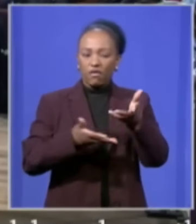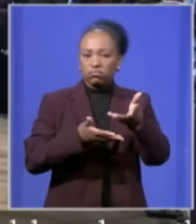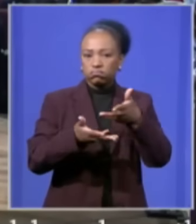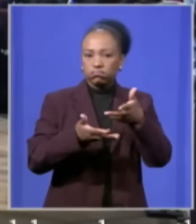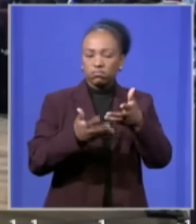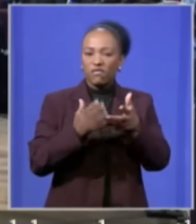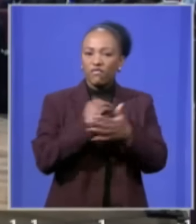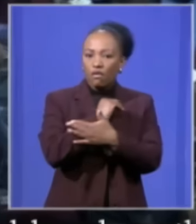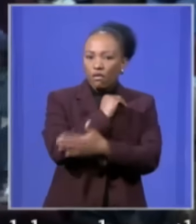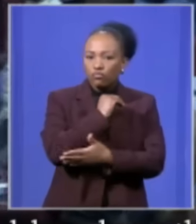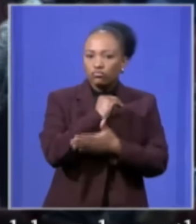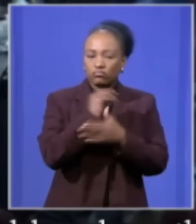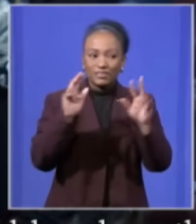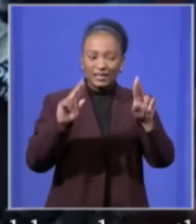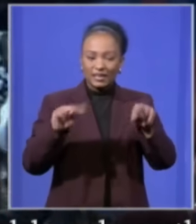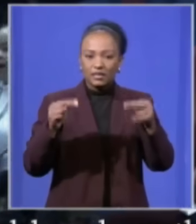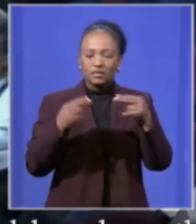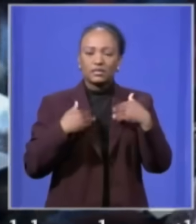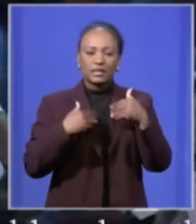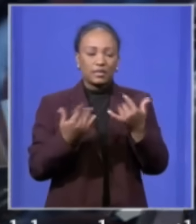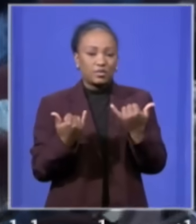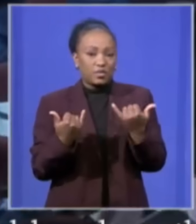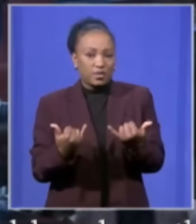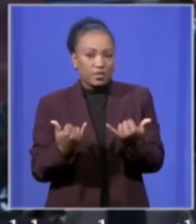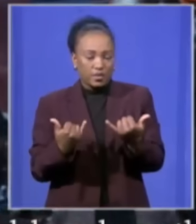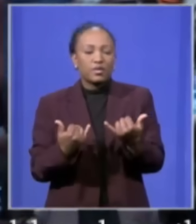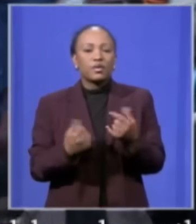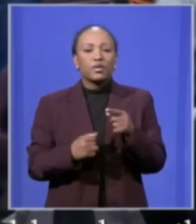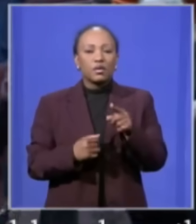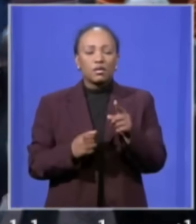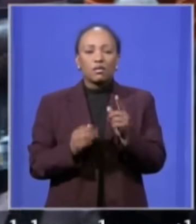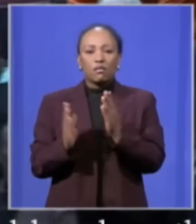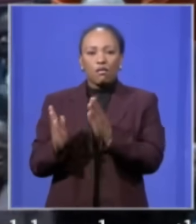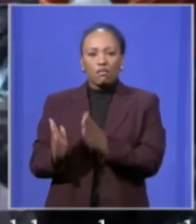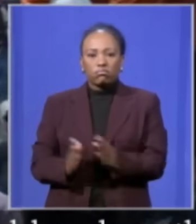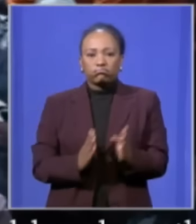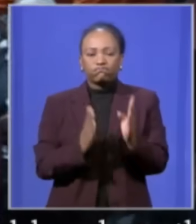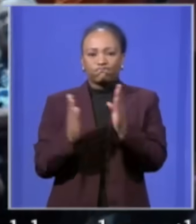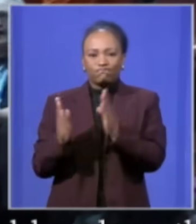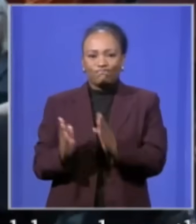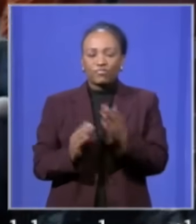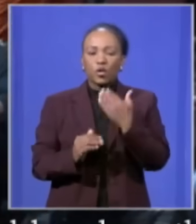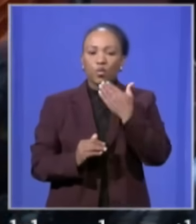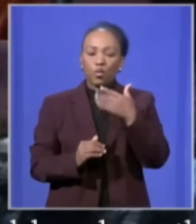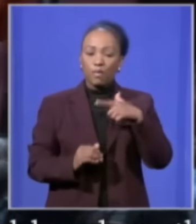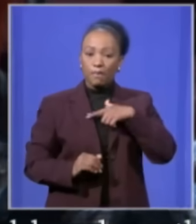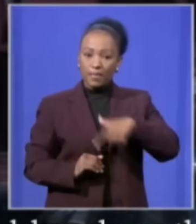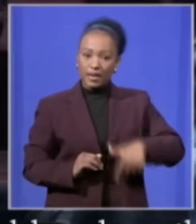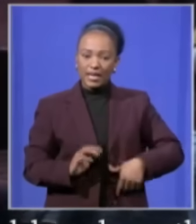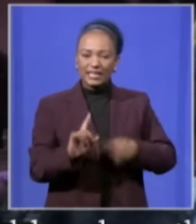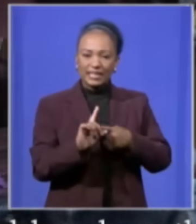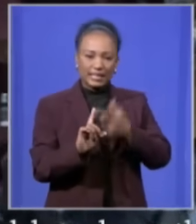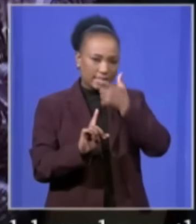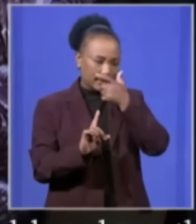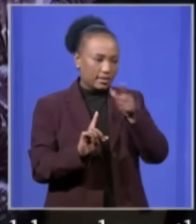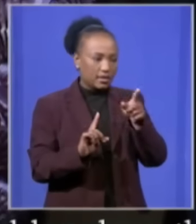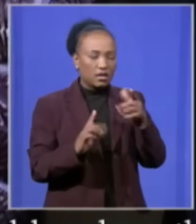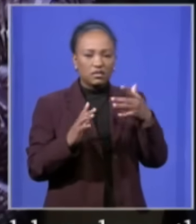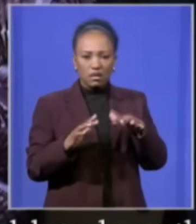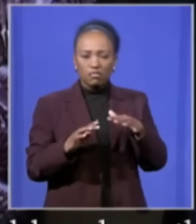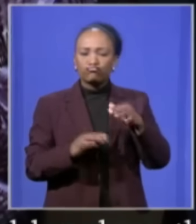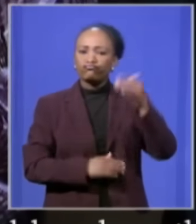bosetšhaba e thomile le hono gomme morulaganyi wa dipoledišano tše mopresidente Cyril Ramaphosa o retile le go šegofatša kopano ya